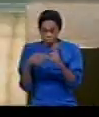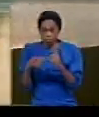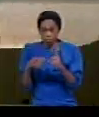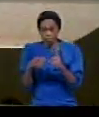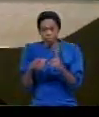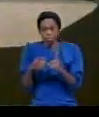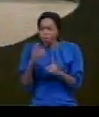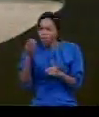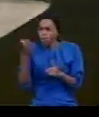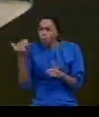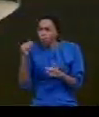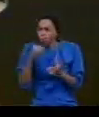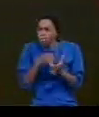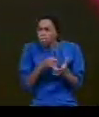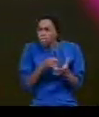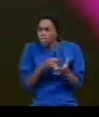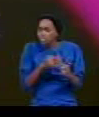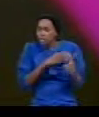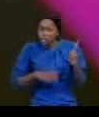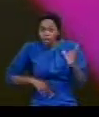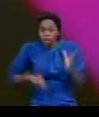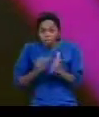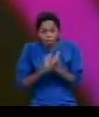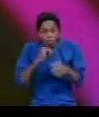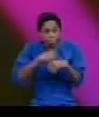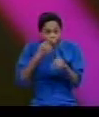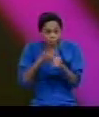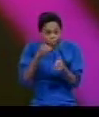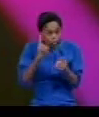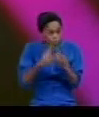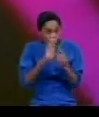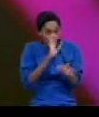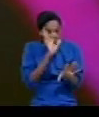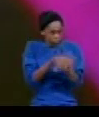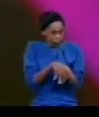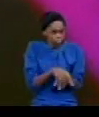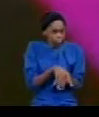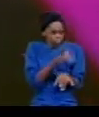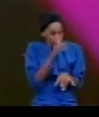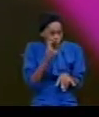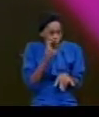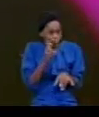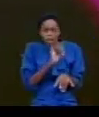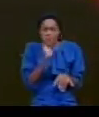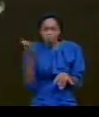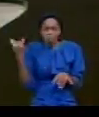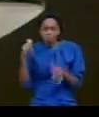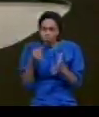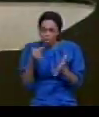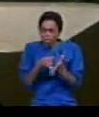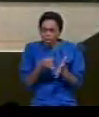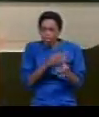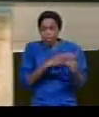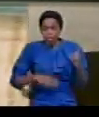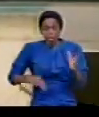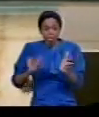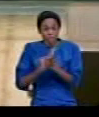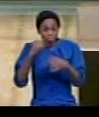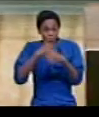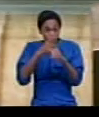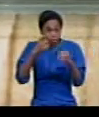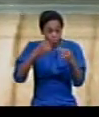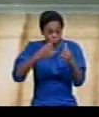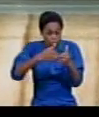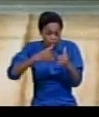it Christ that made you to be hypocritical? Was it Christ that made you to withdraw